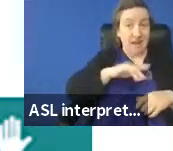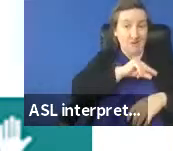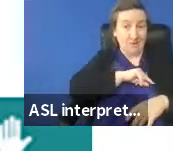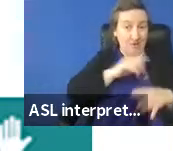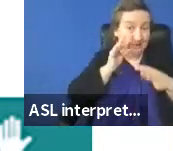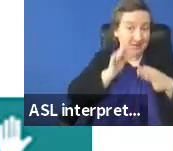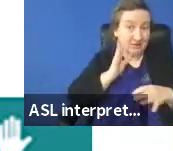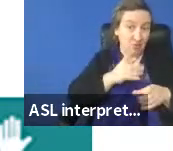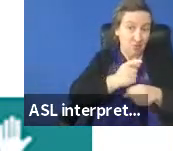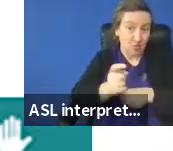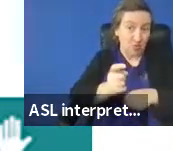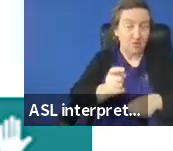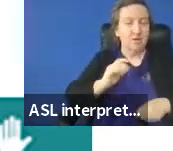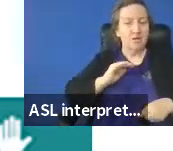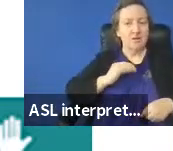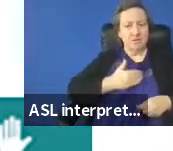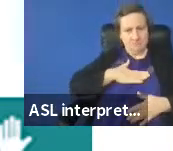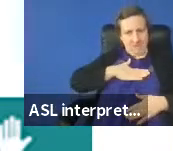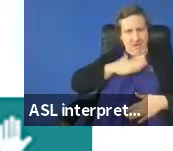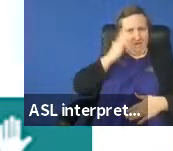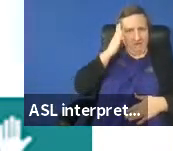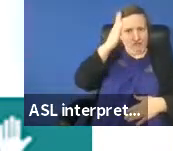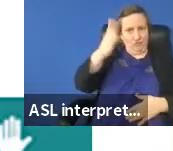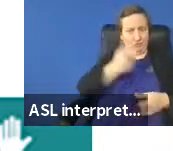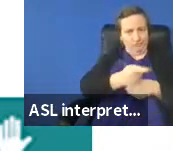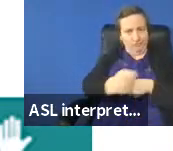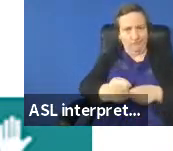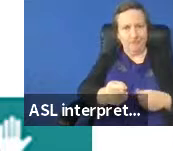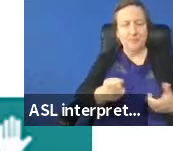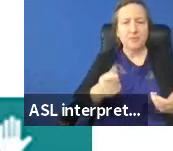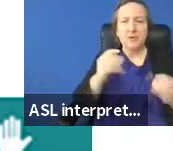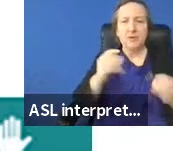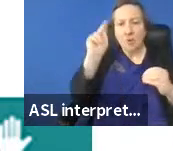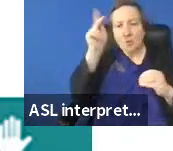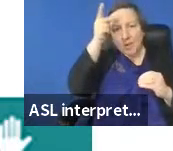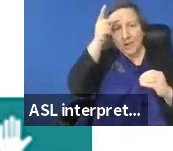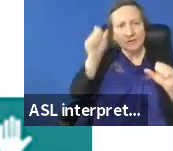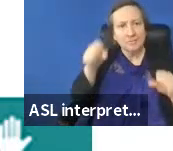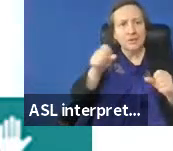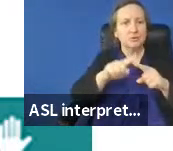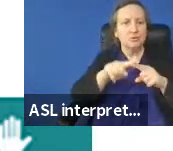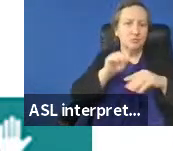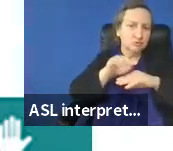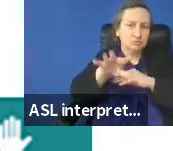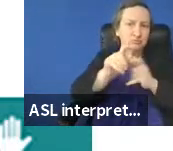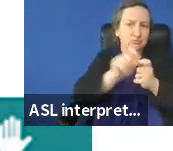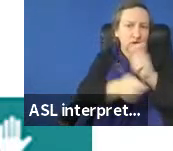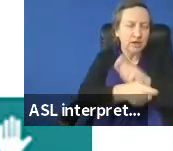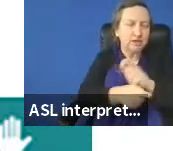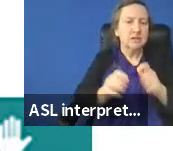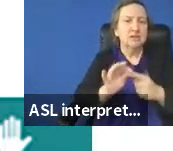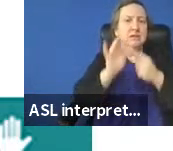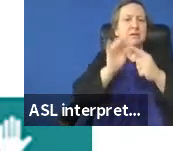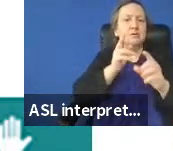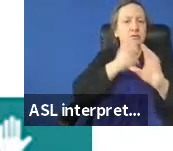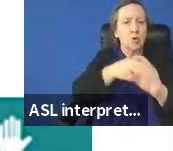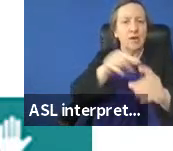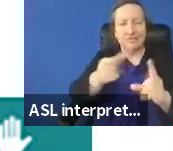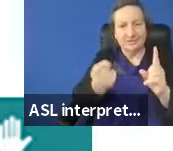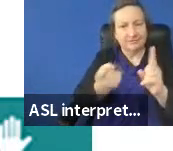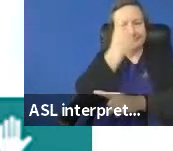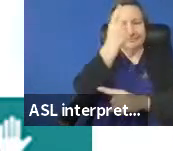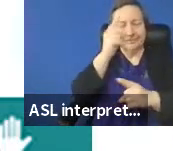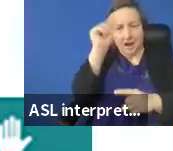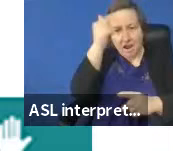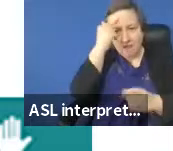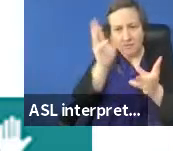ruin. It's ours. It's mine. We don't have any political sway to change the status quo except joining these obscure government meetings.